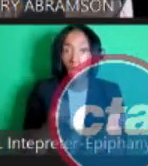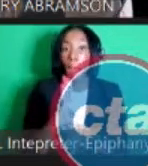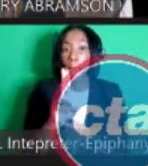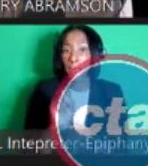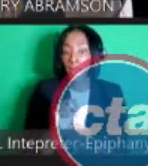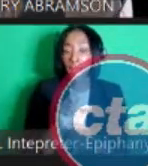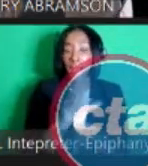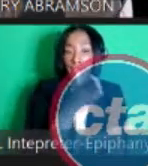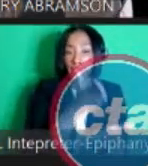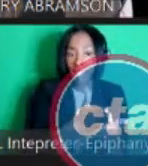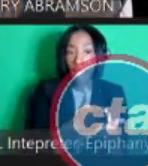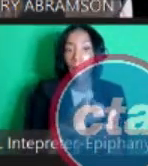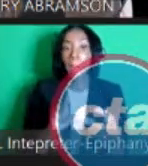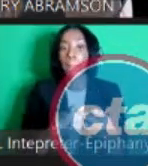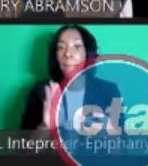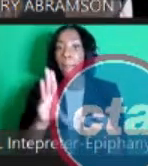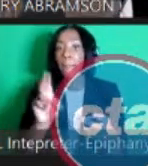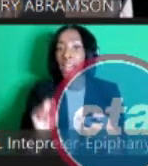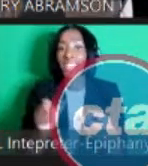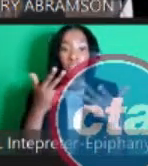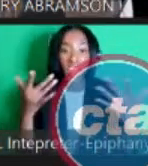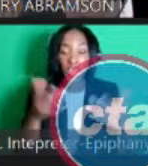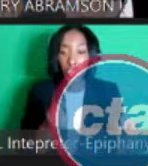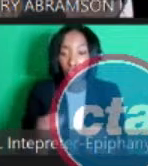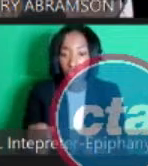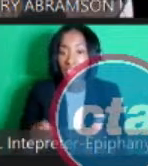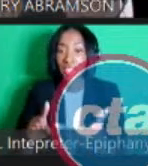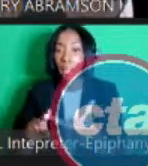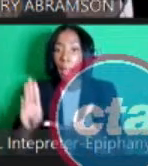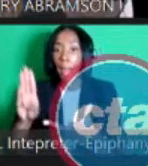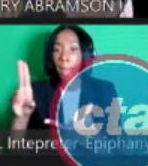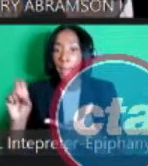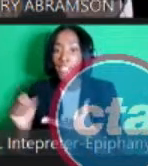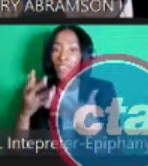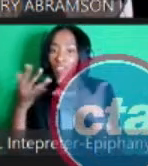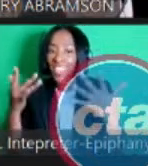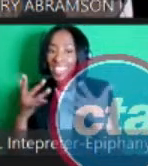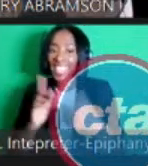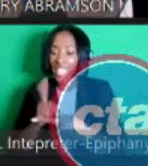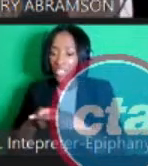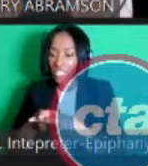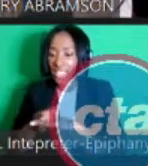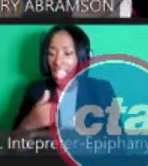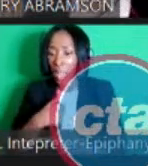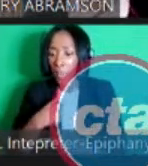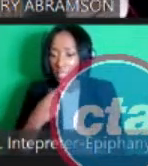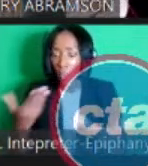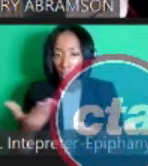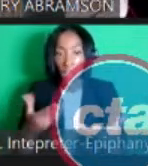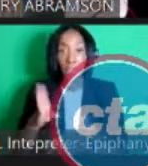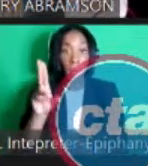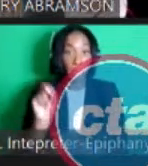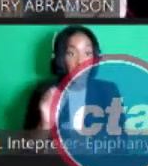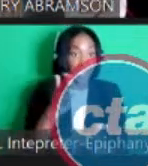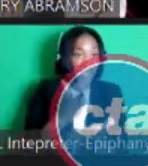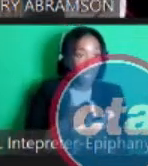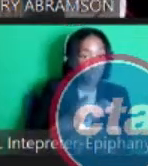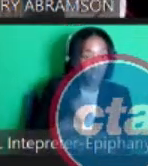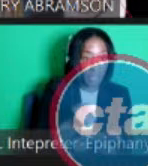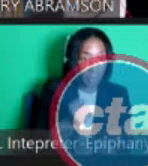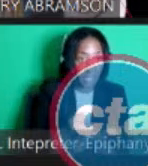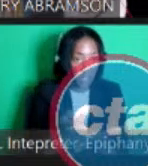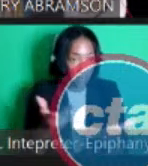there's bus-friendly streets, and there's bus-friendly intersections. What I would say on the bus stop treatments is this is really